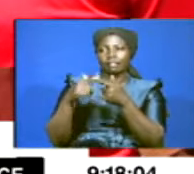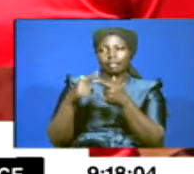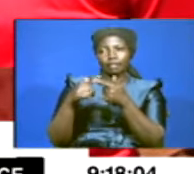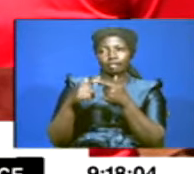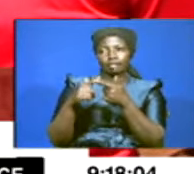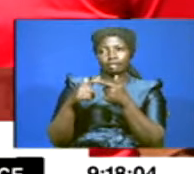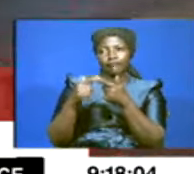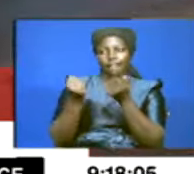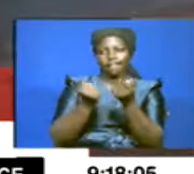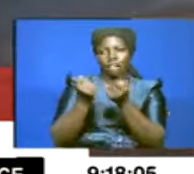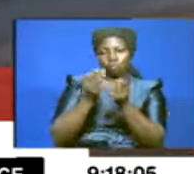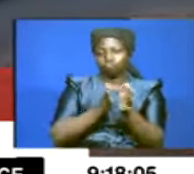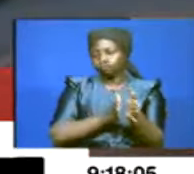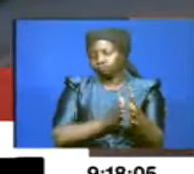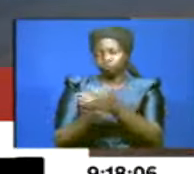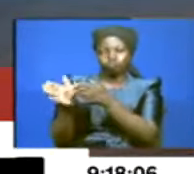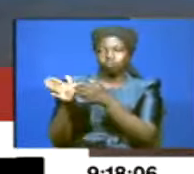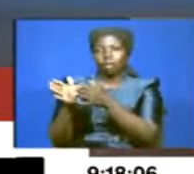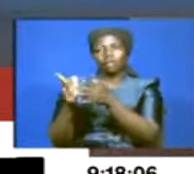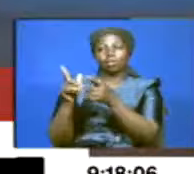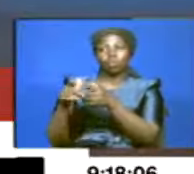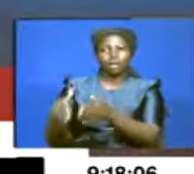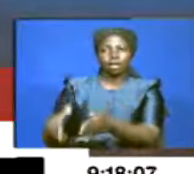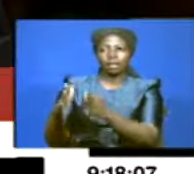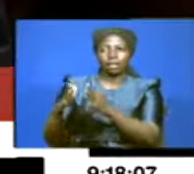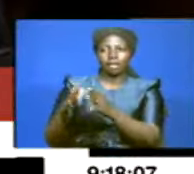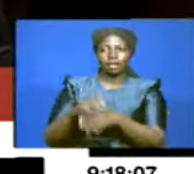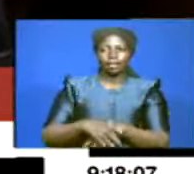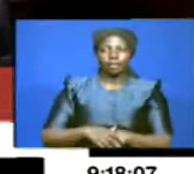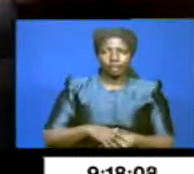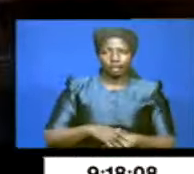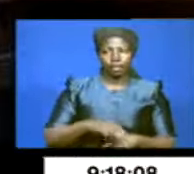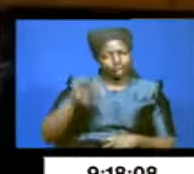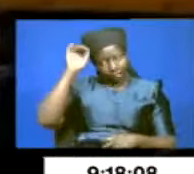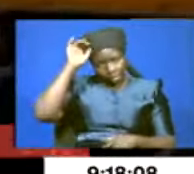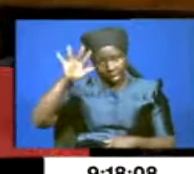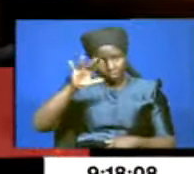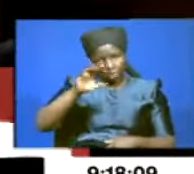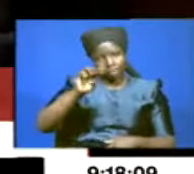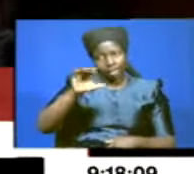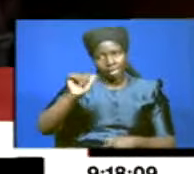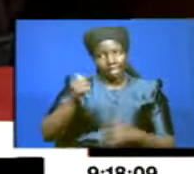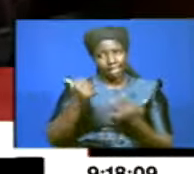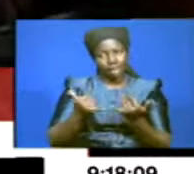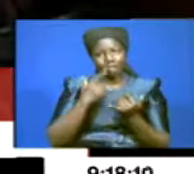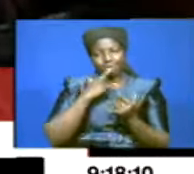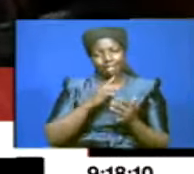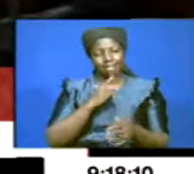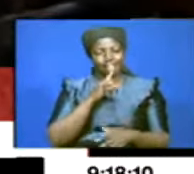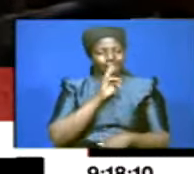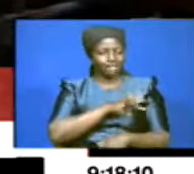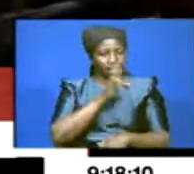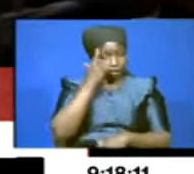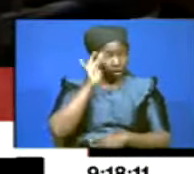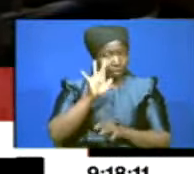gari kaenda huko ikaingia kwa mtaro. The Kiambu member of County Assembly, who now says he fears for his life, added that he was rescued by friends from